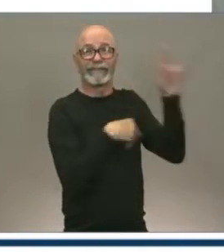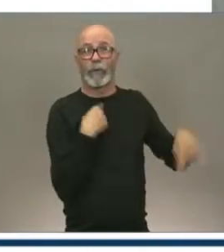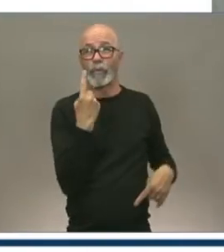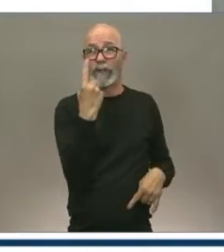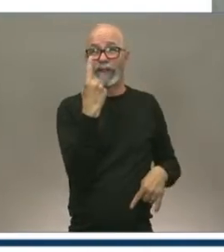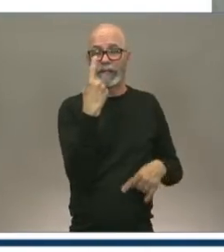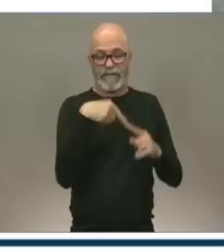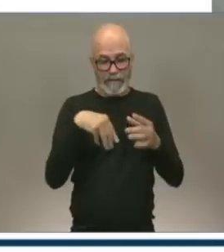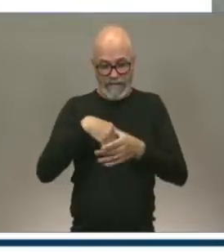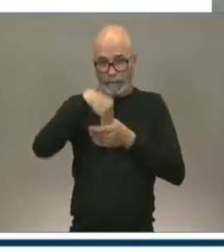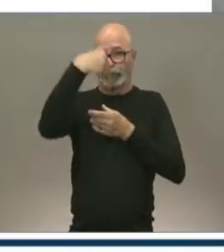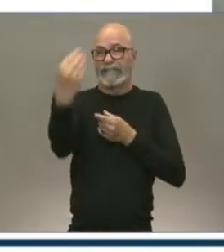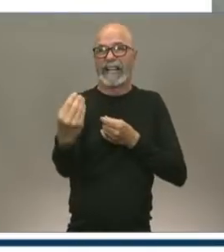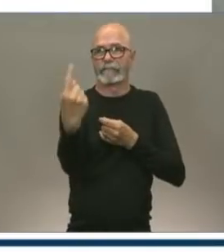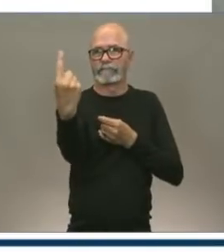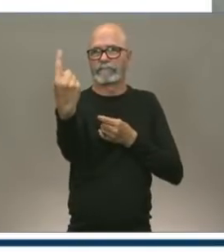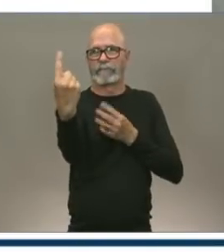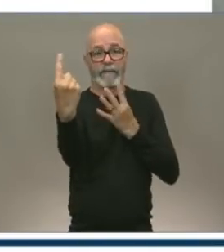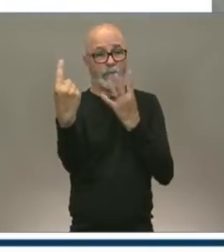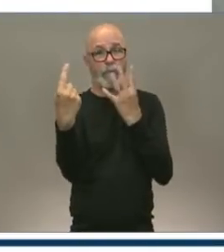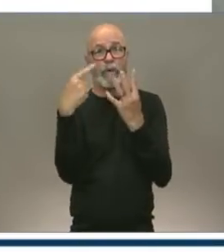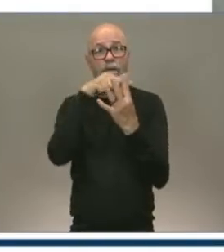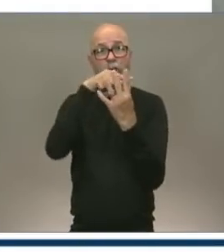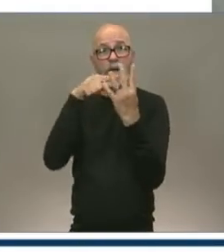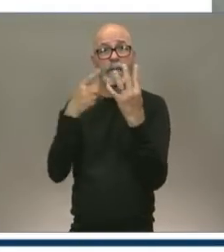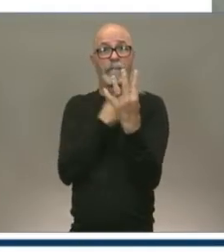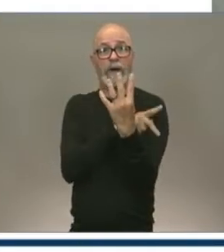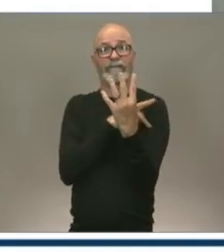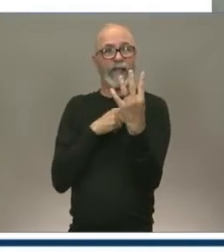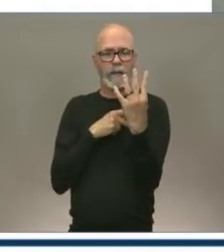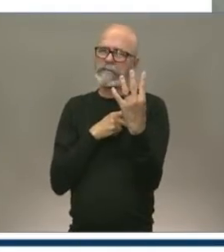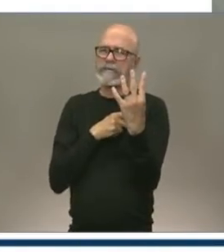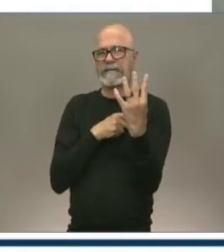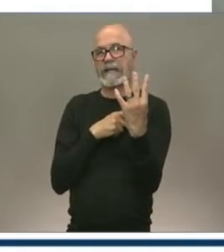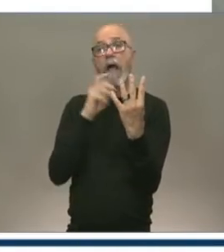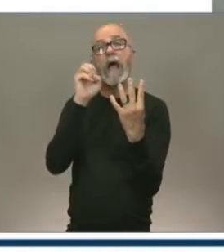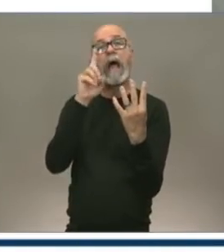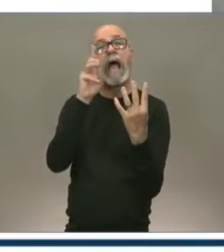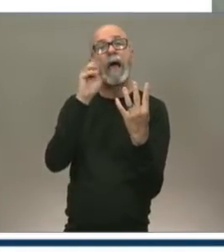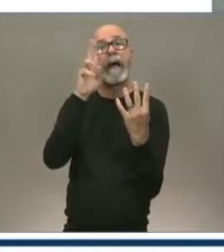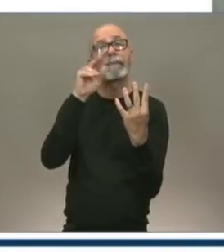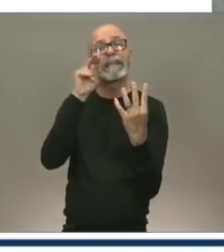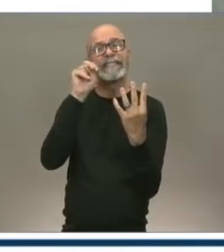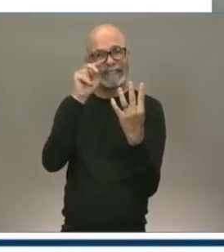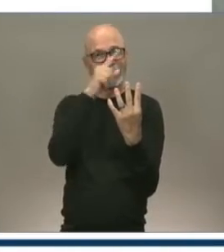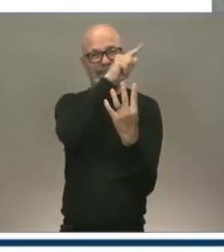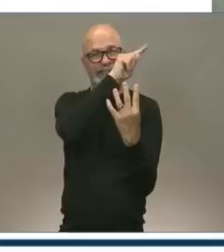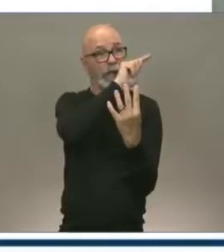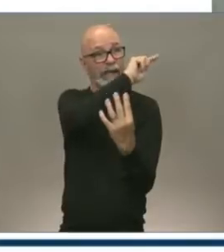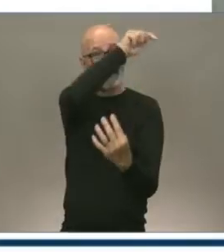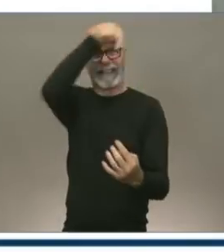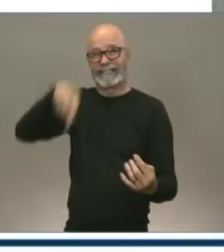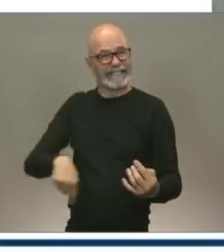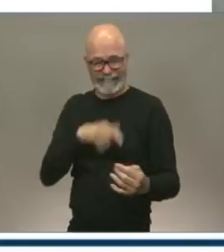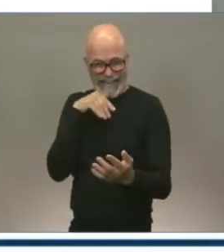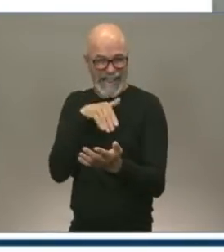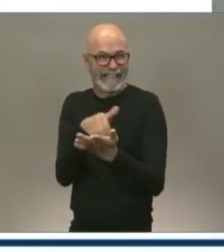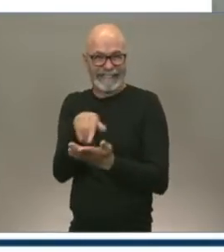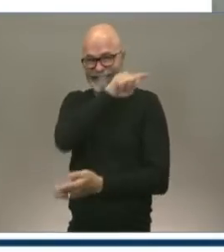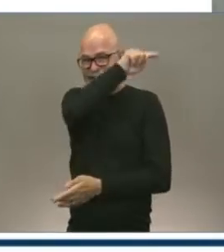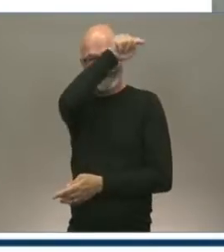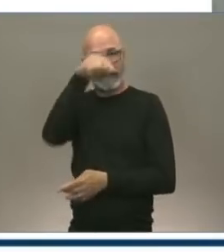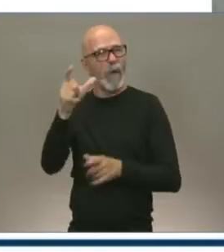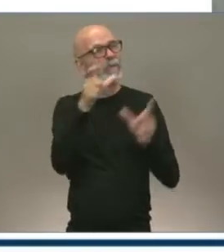closely. Edmundston, as I've said before, does not have that regular traffic coming into our province. They were able to contain